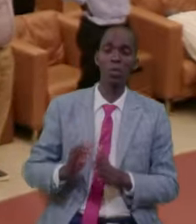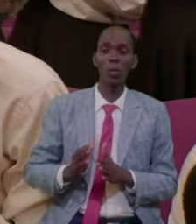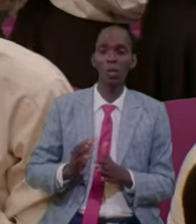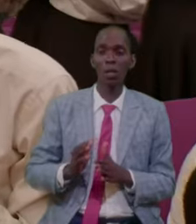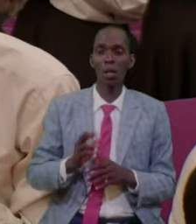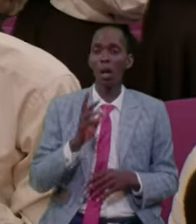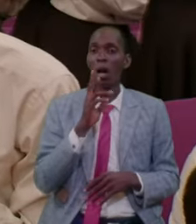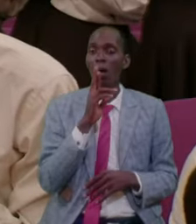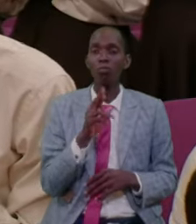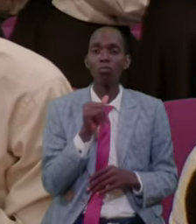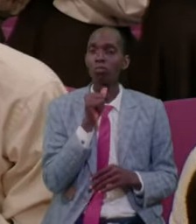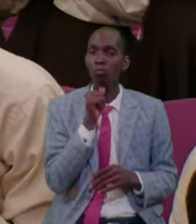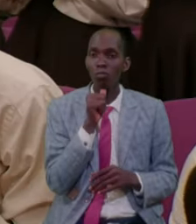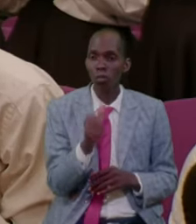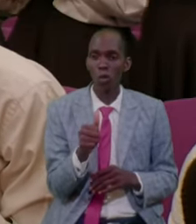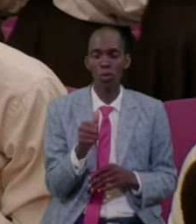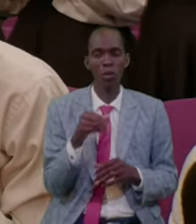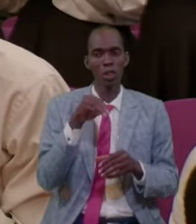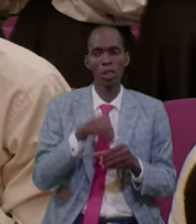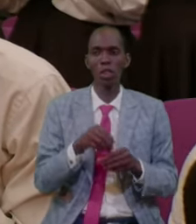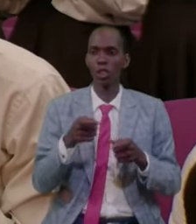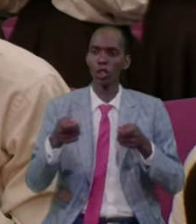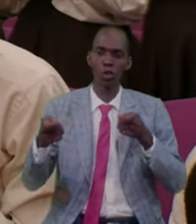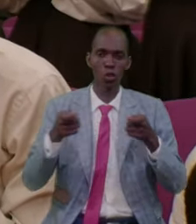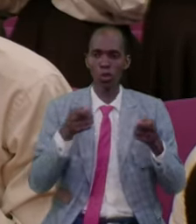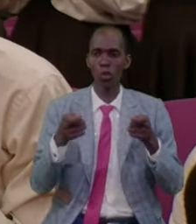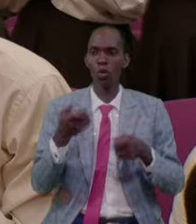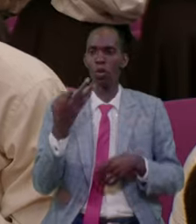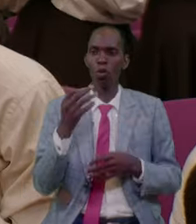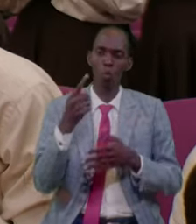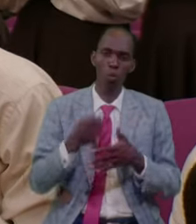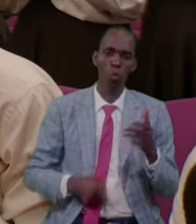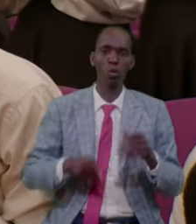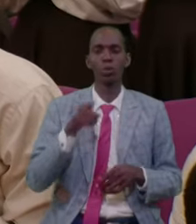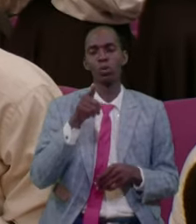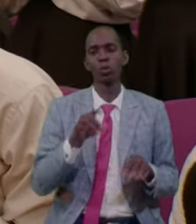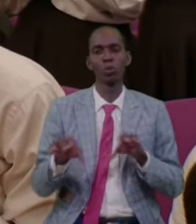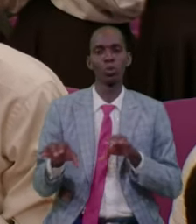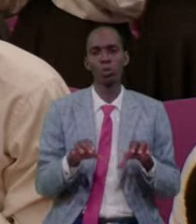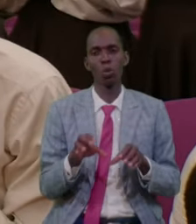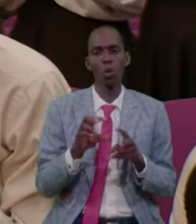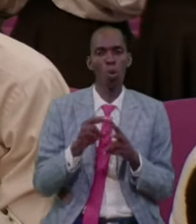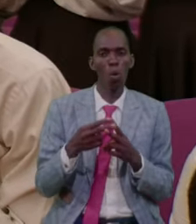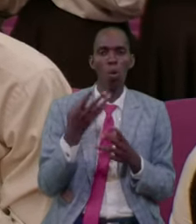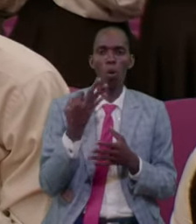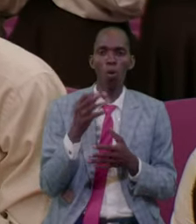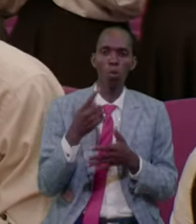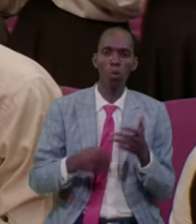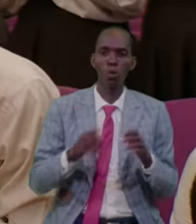are not in control of what you do, of what you don't do.